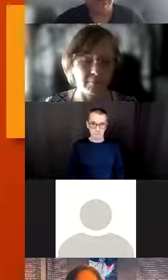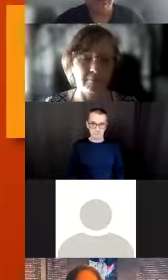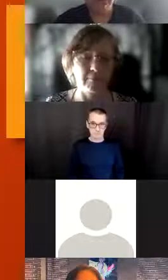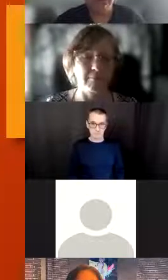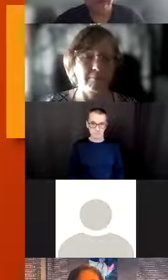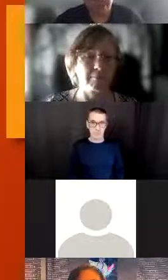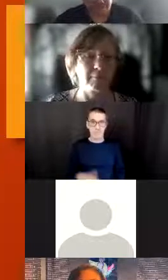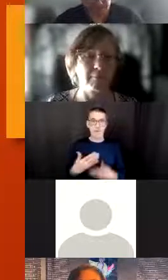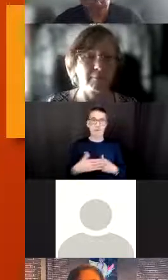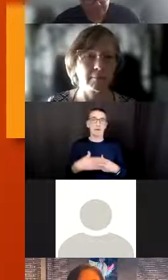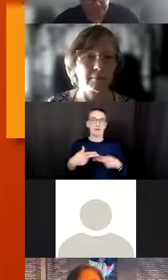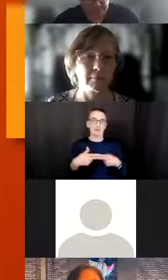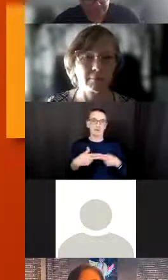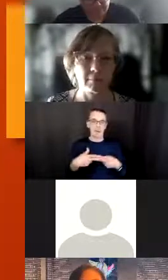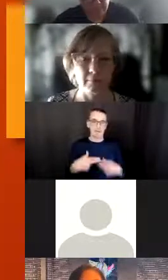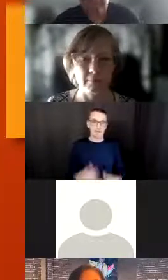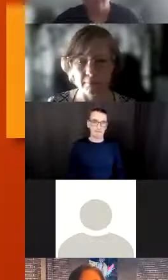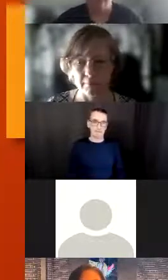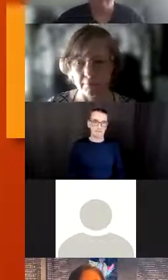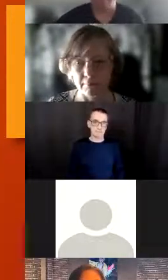Next slide, Carmen.